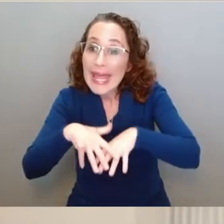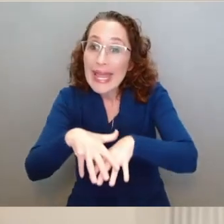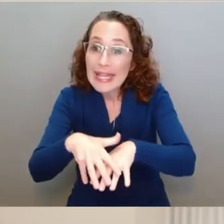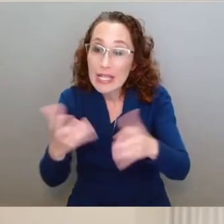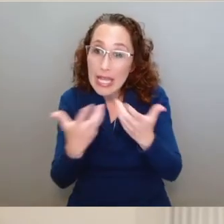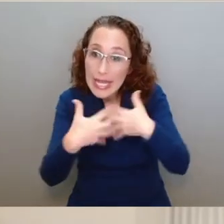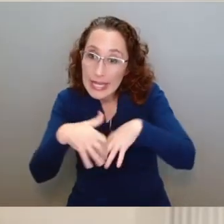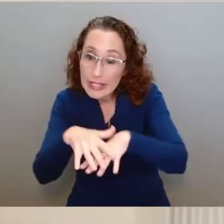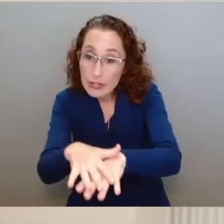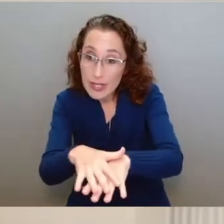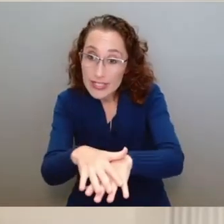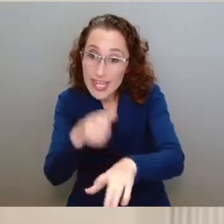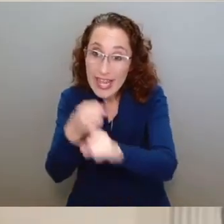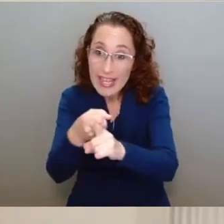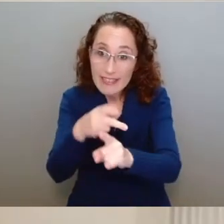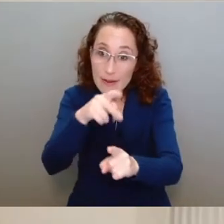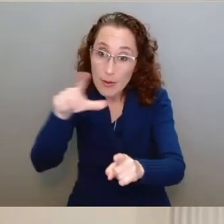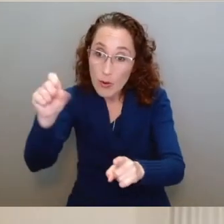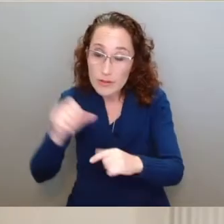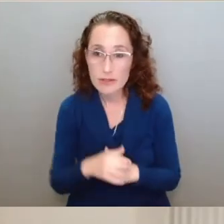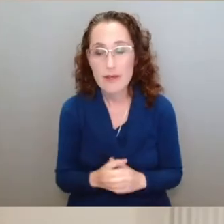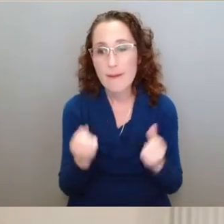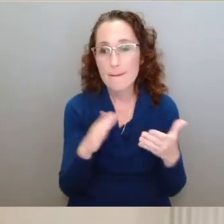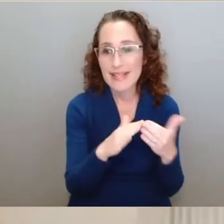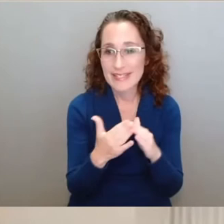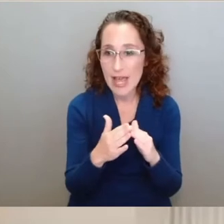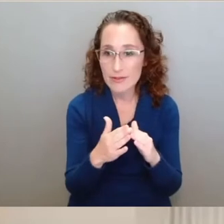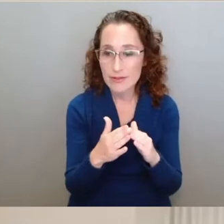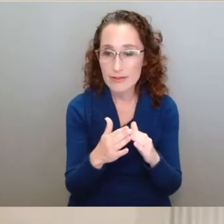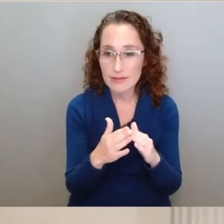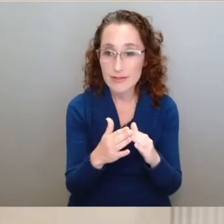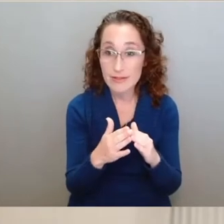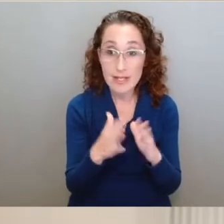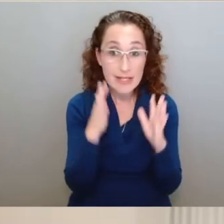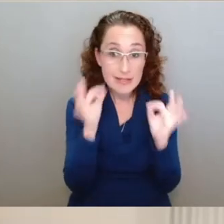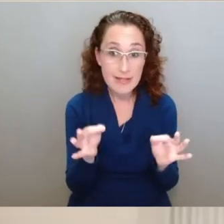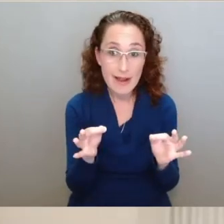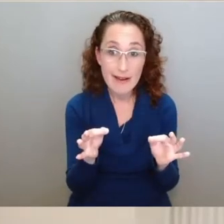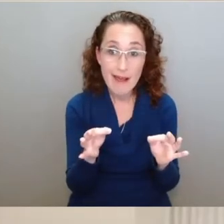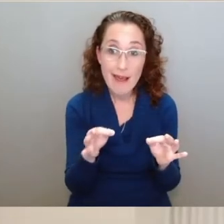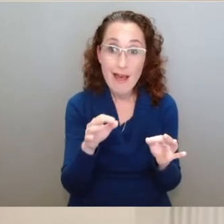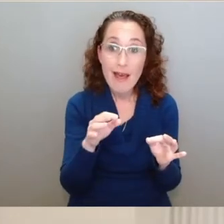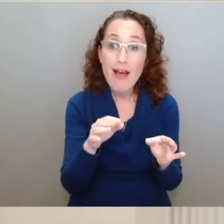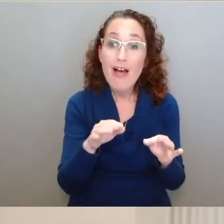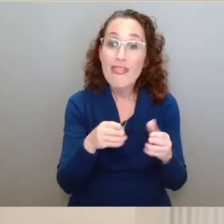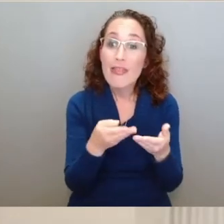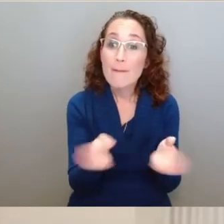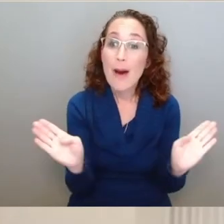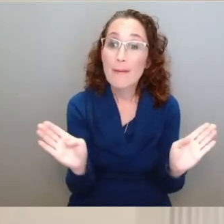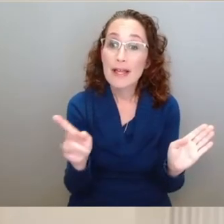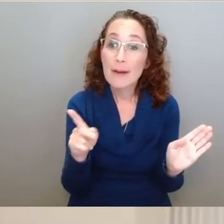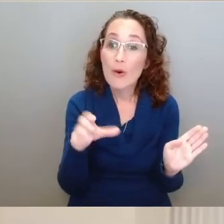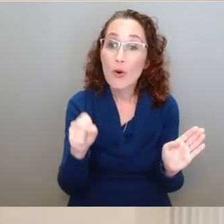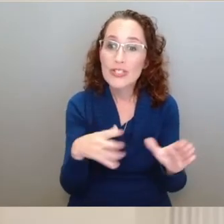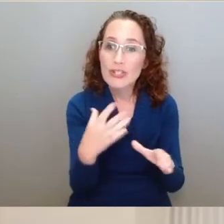America's public swimming pools, and so many towns and cities across the country decided to drain their public pools rather